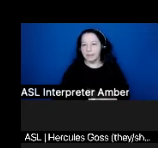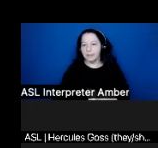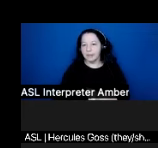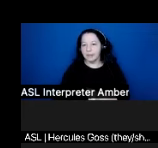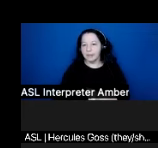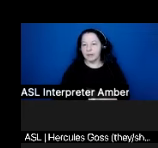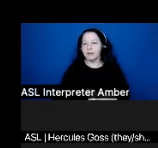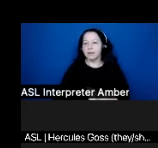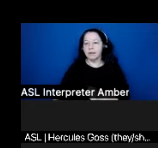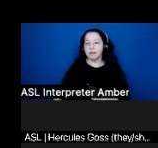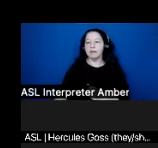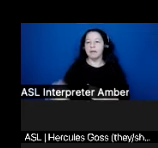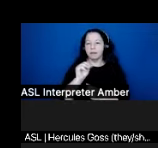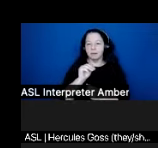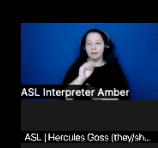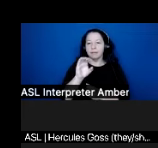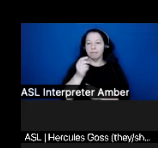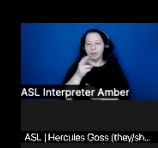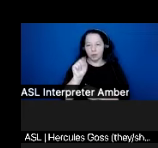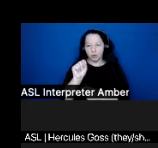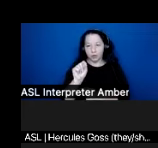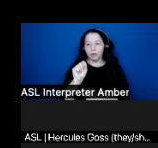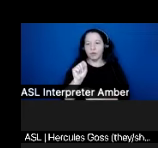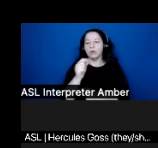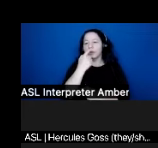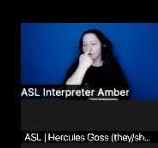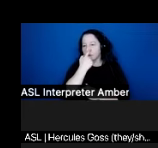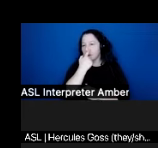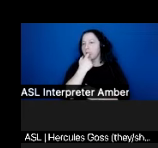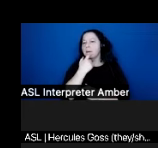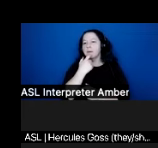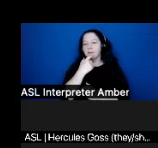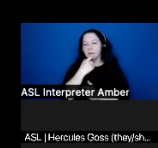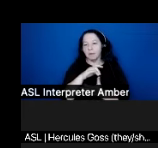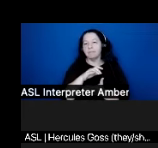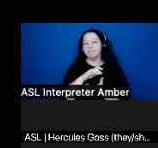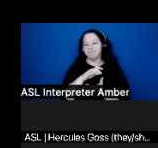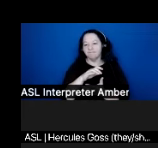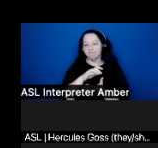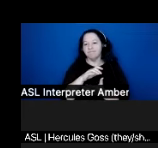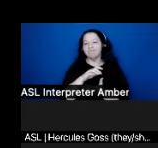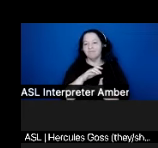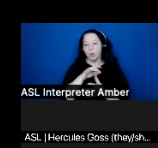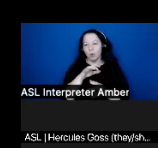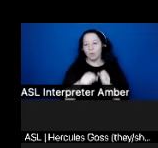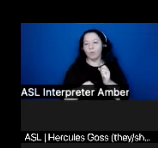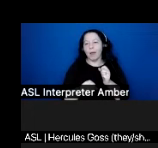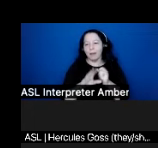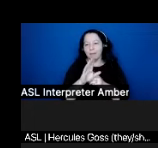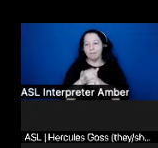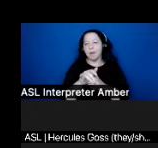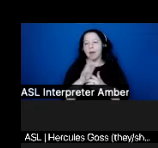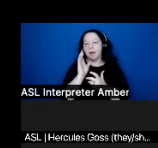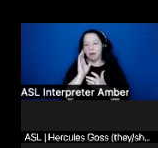Yeah, liquor, making marital rape illegal in more states. Yeah, absolutely. VOCA, Victims of Crime Act, money